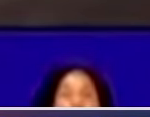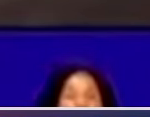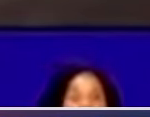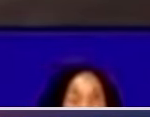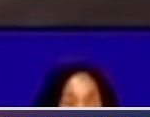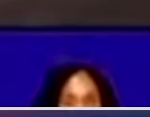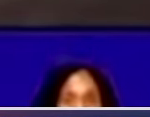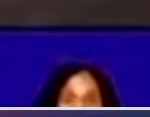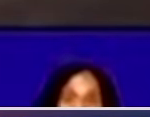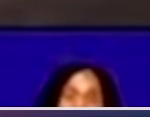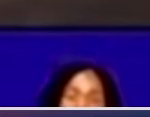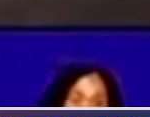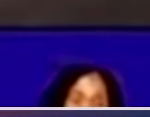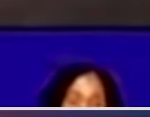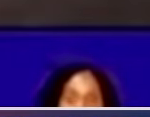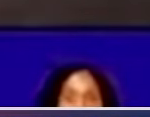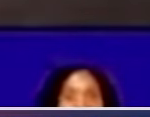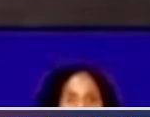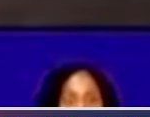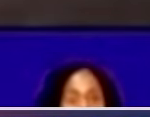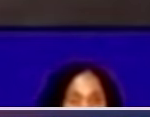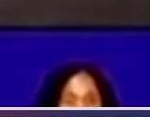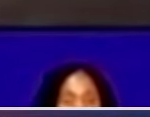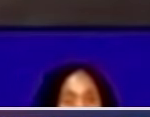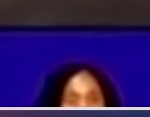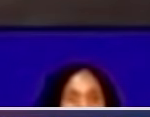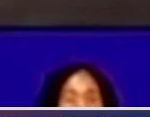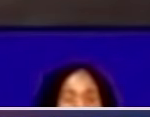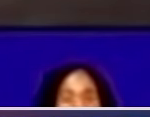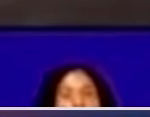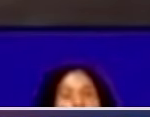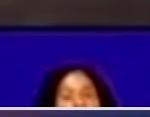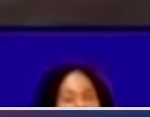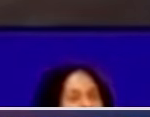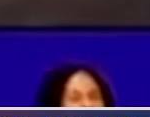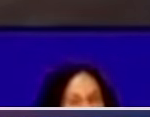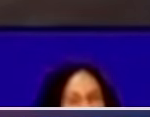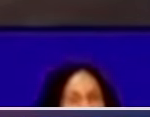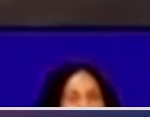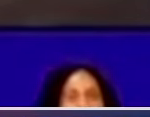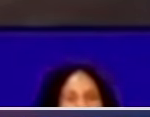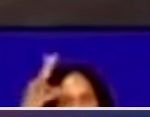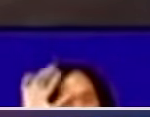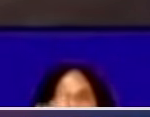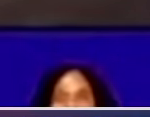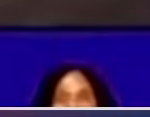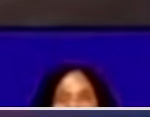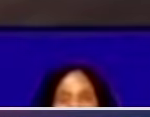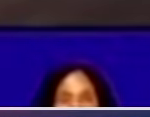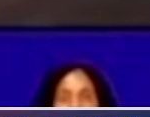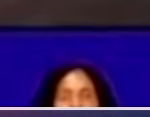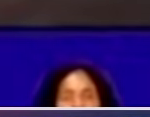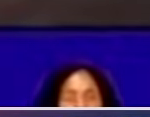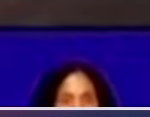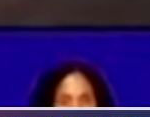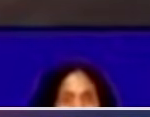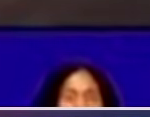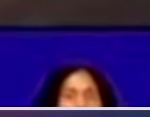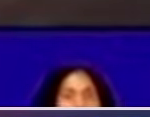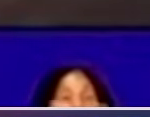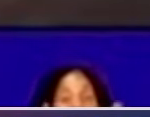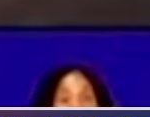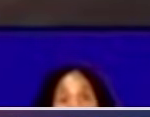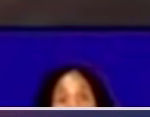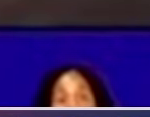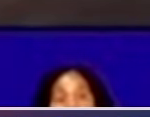will help you do your job by becoming less dependent on Eskom, by taking over more policing powers from national government, and